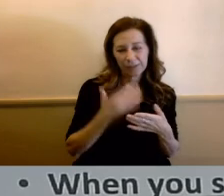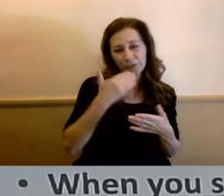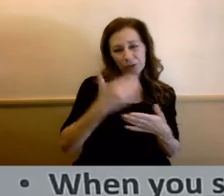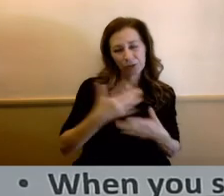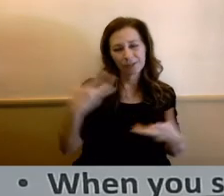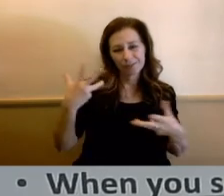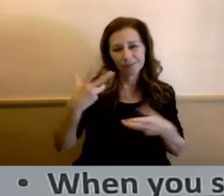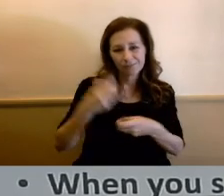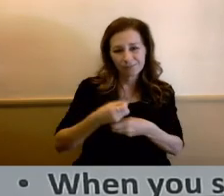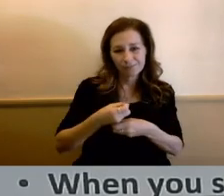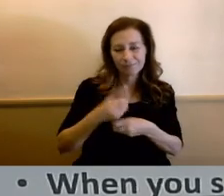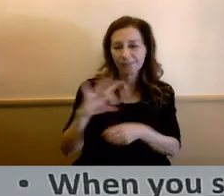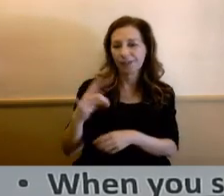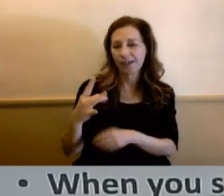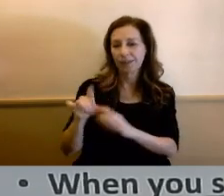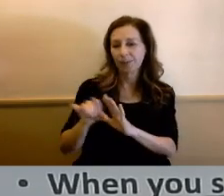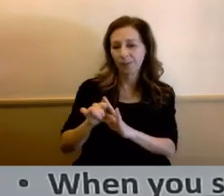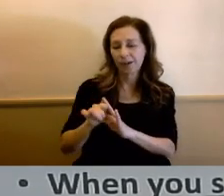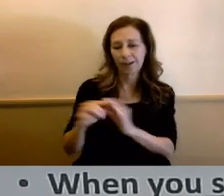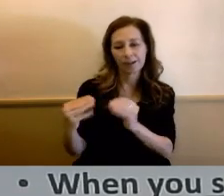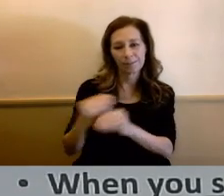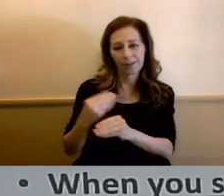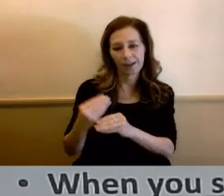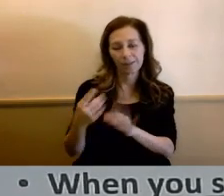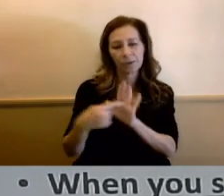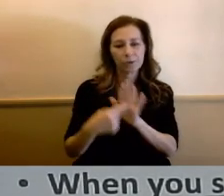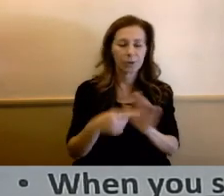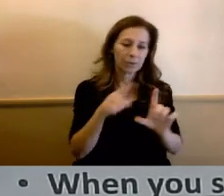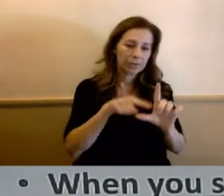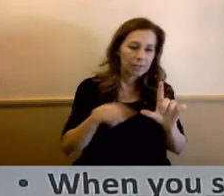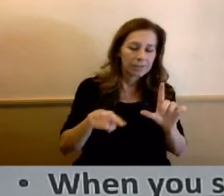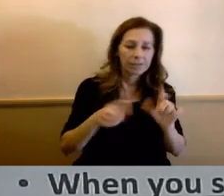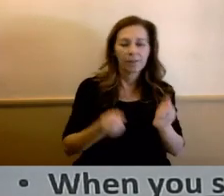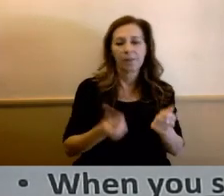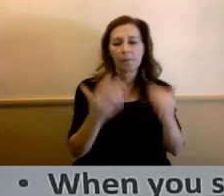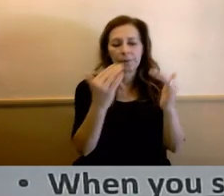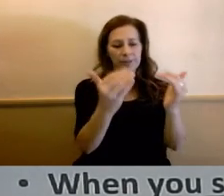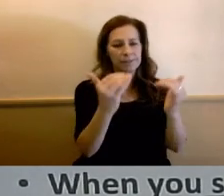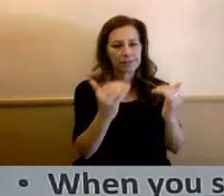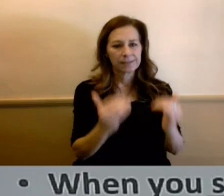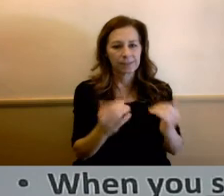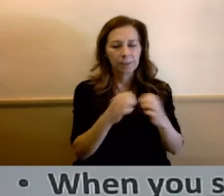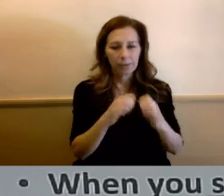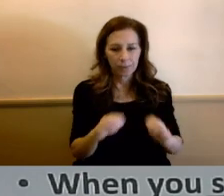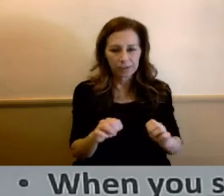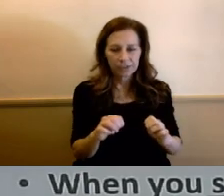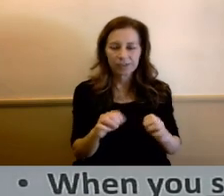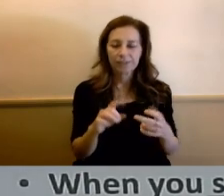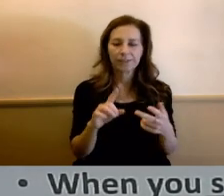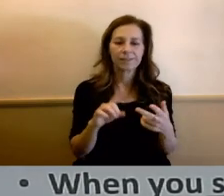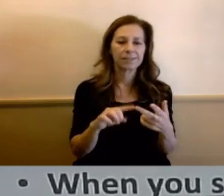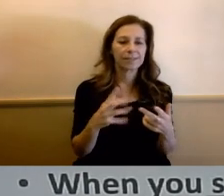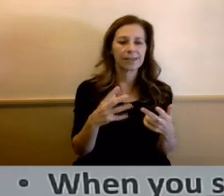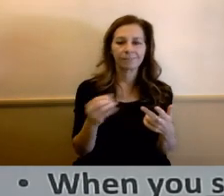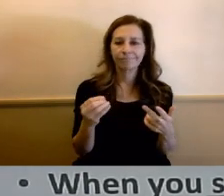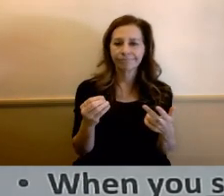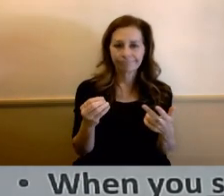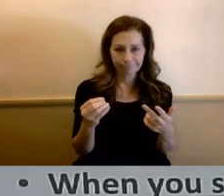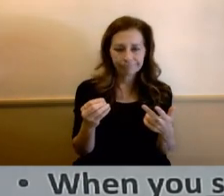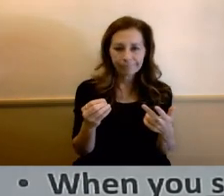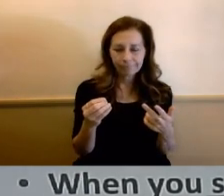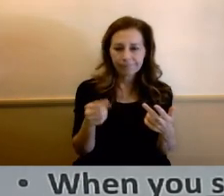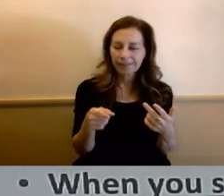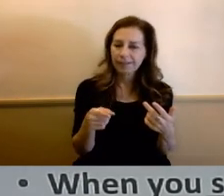math because you have angles in here, you have multi-step equations in here. Alright, so this is a pretty